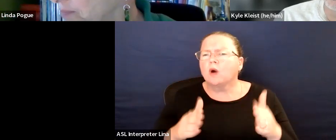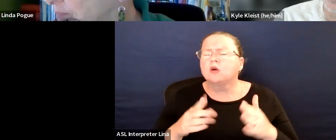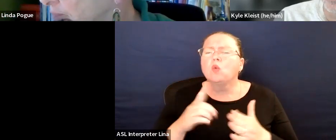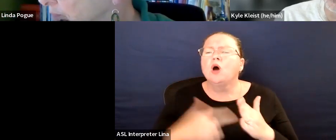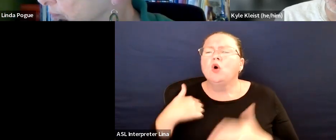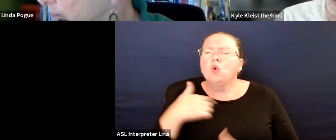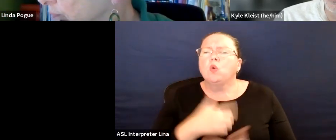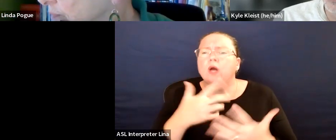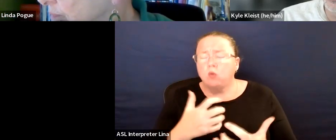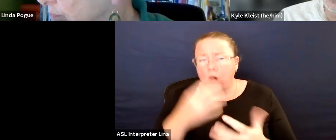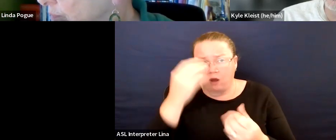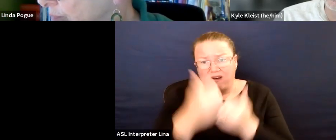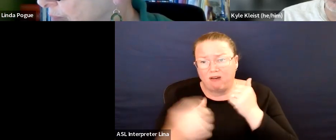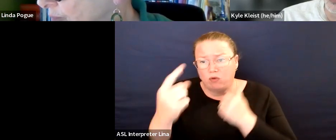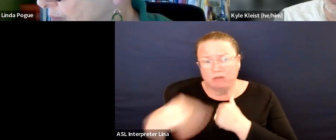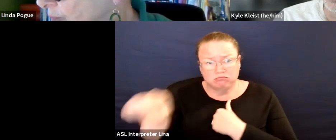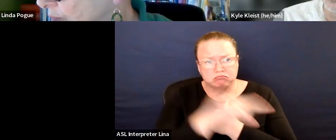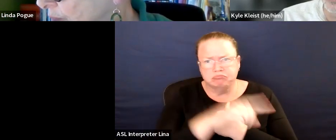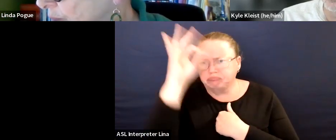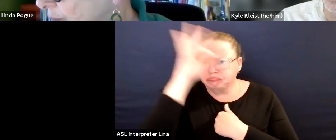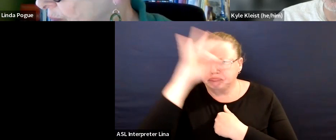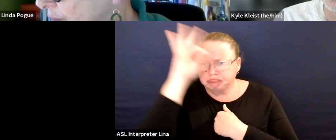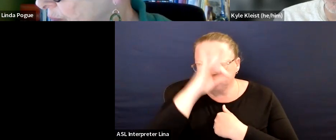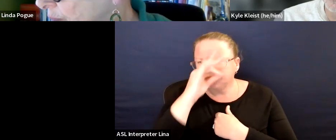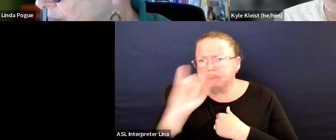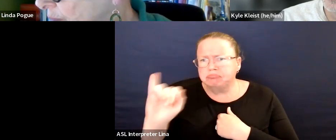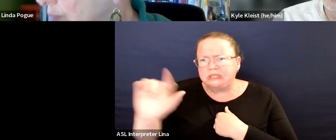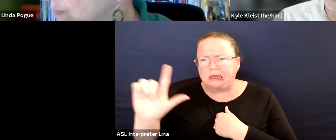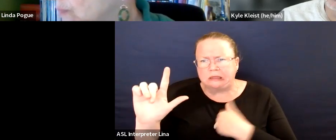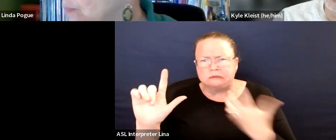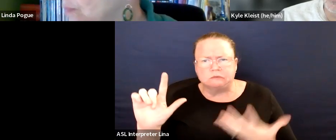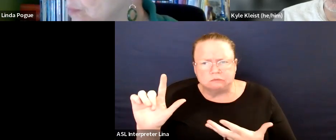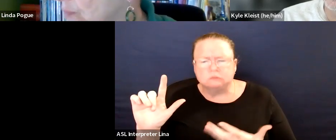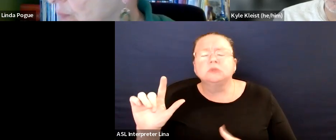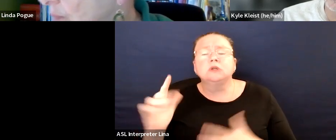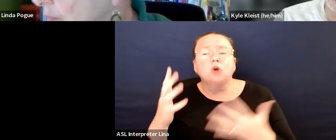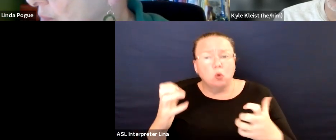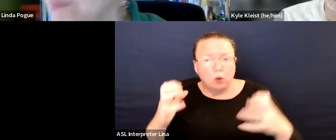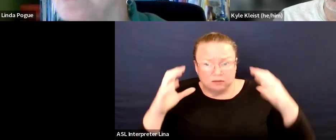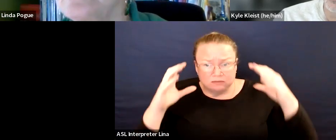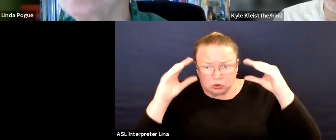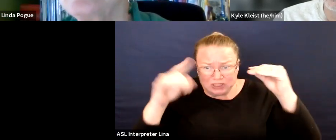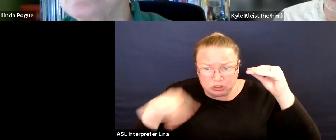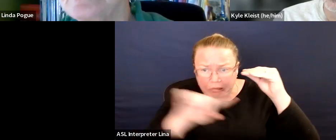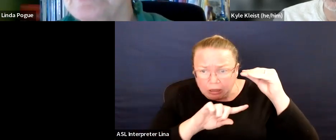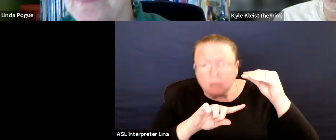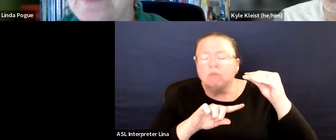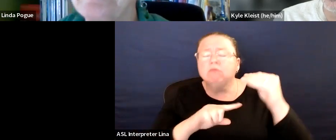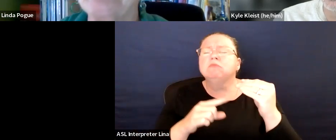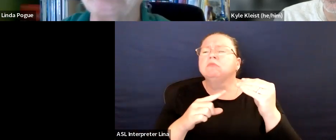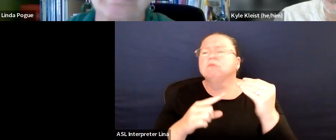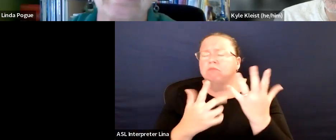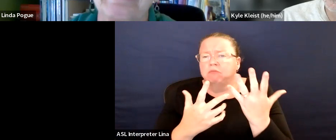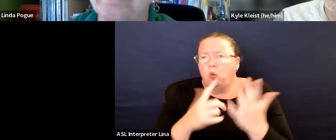want everybody out there who doesn't know about independent living, and we want to educate them, what do we want them to know about